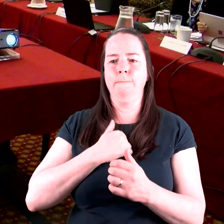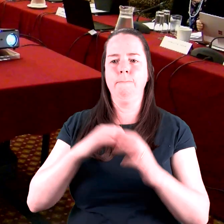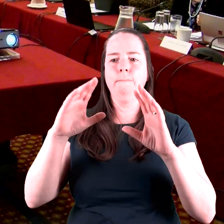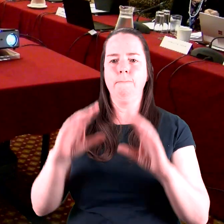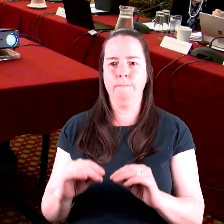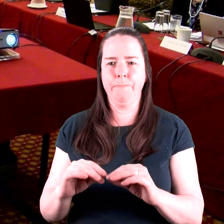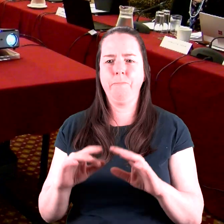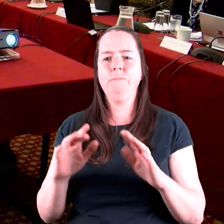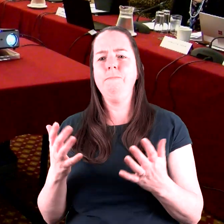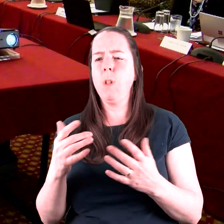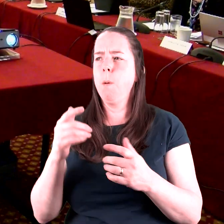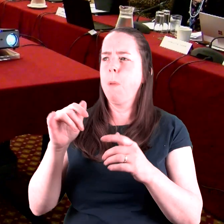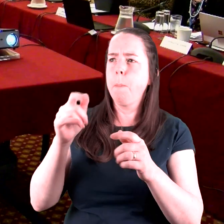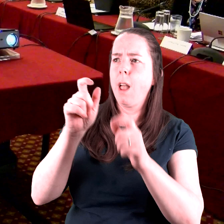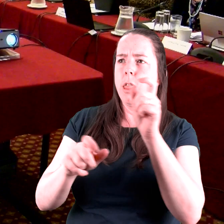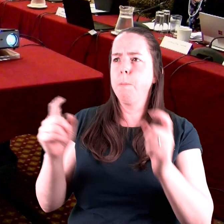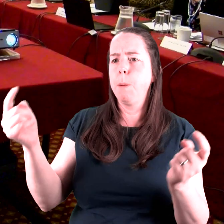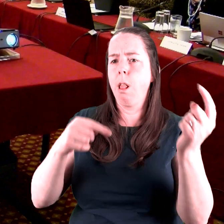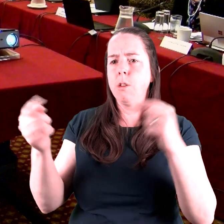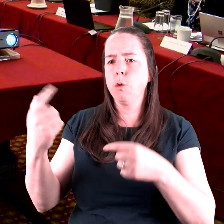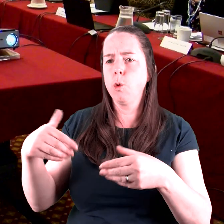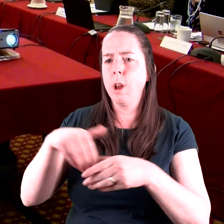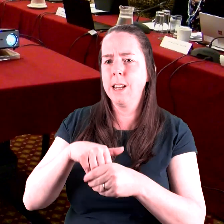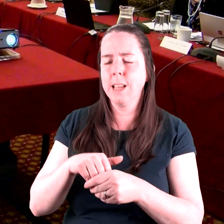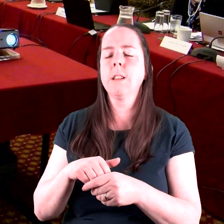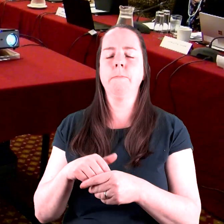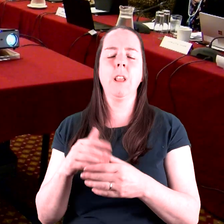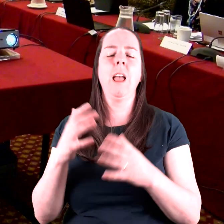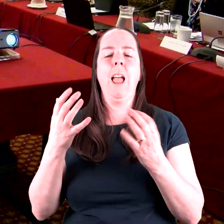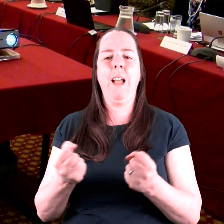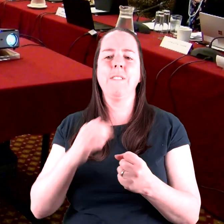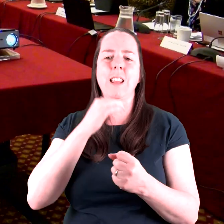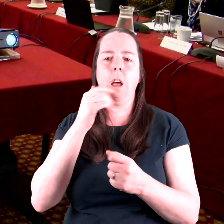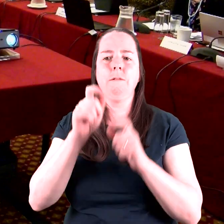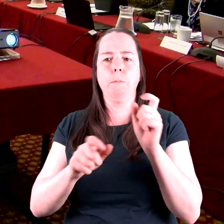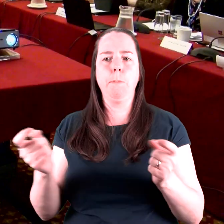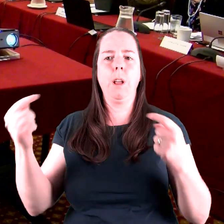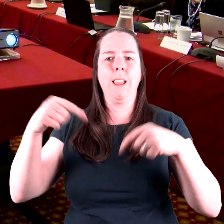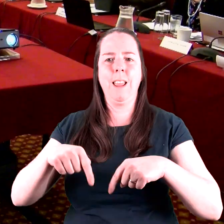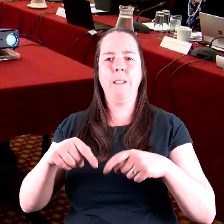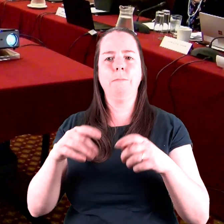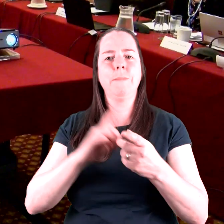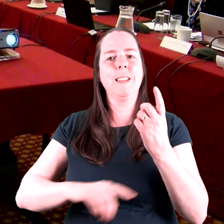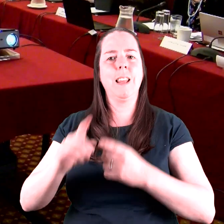no further apologies, although we may have other people joining us, we are quorate.